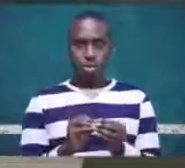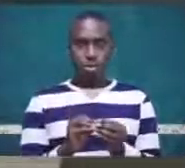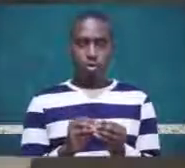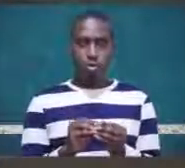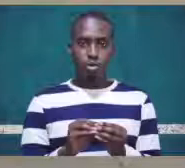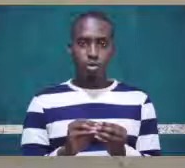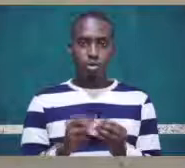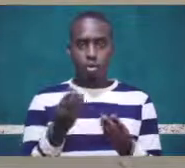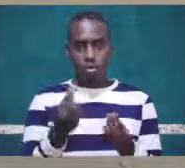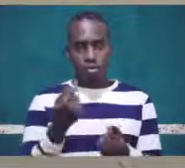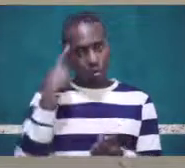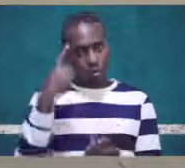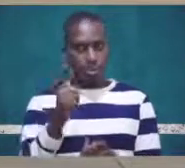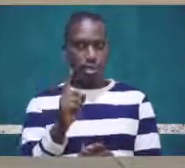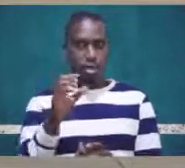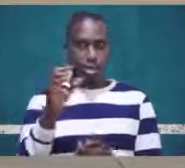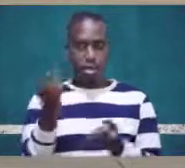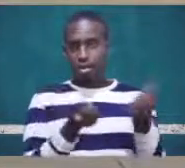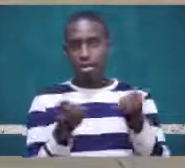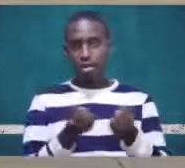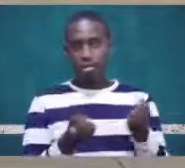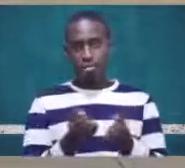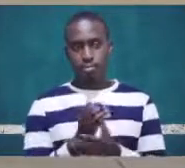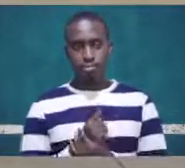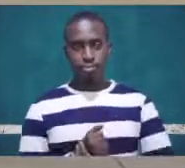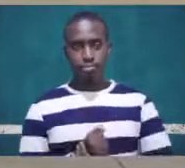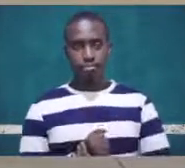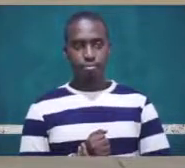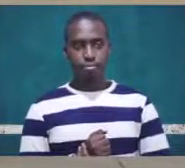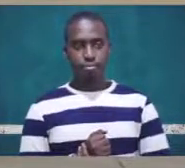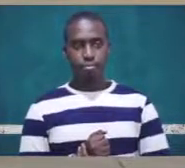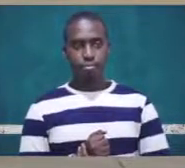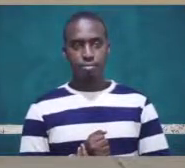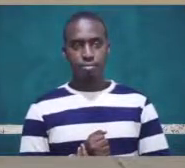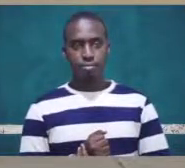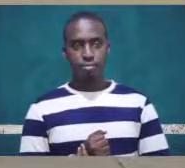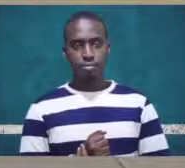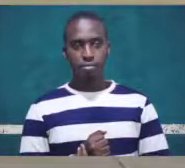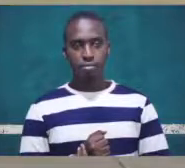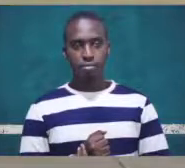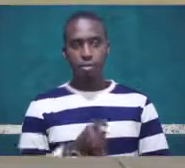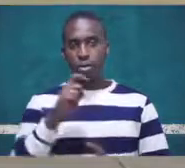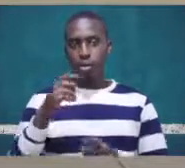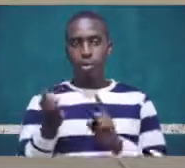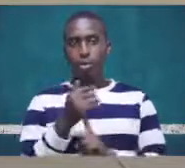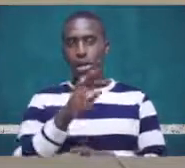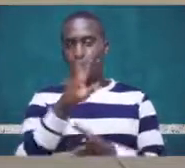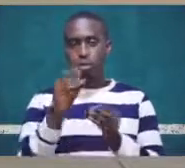The total cost of the car. Total cost of the car.